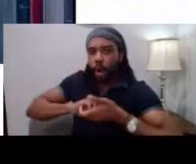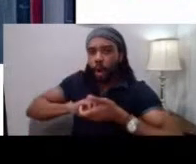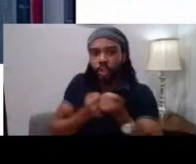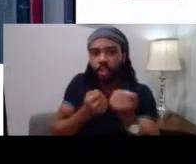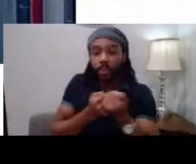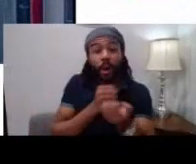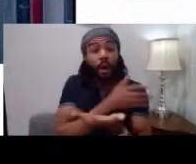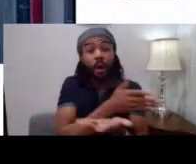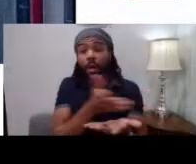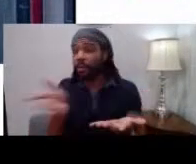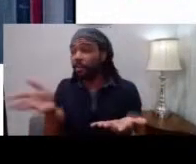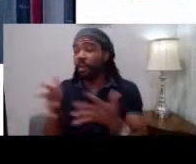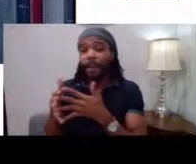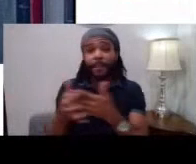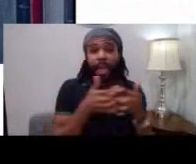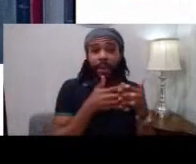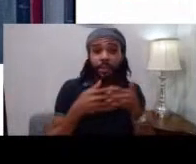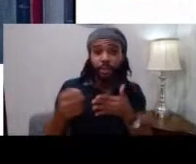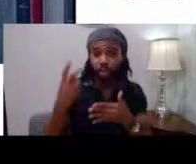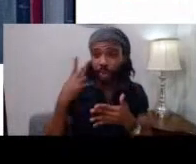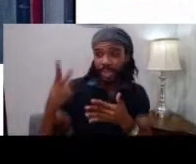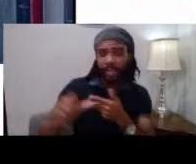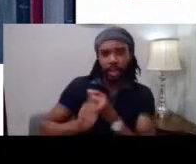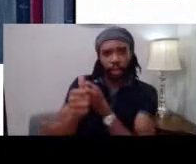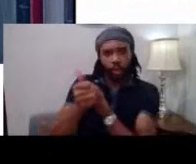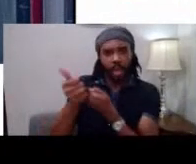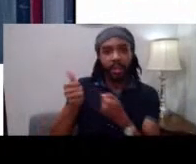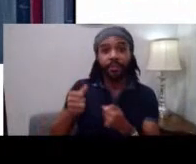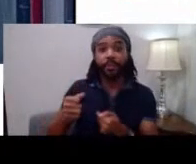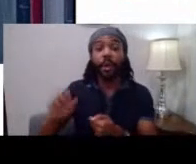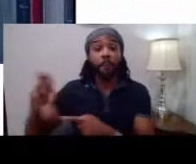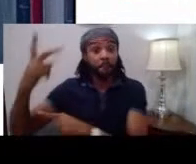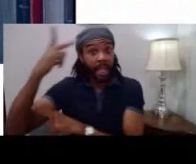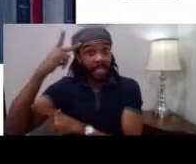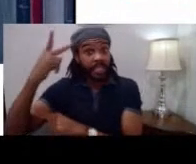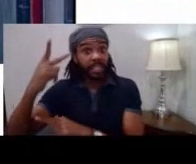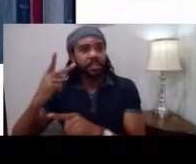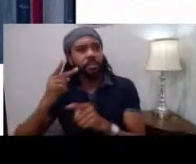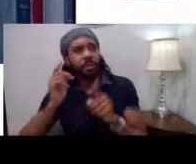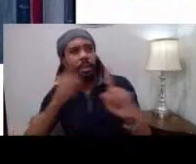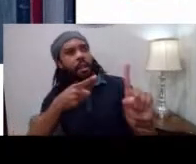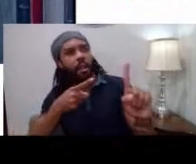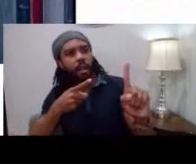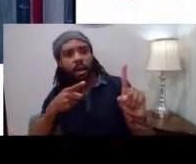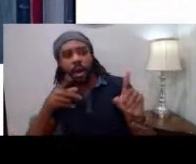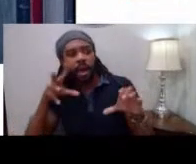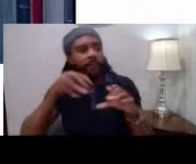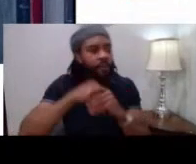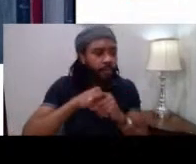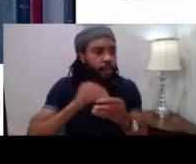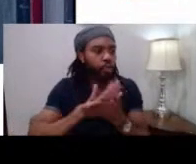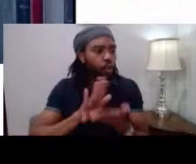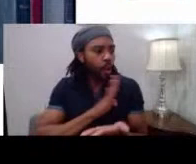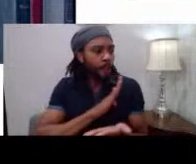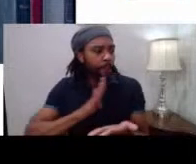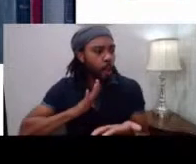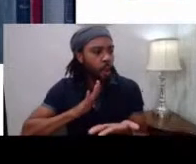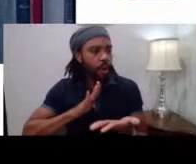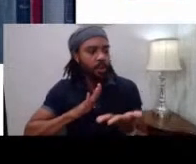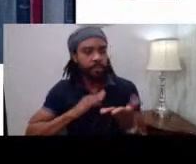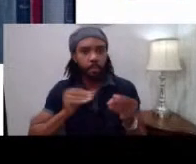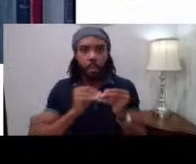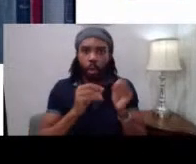threat of career-motivated politicians infiltrating our school boards and becoming more prevalent is